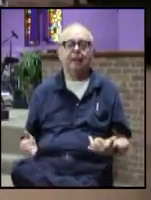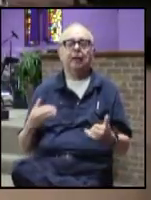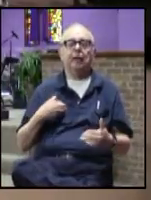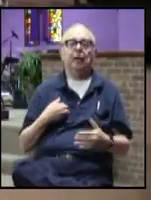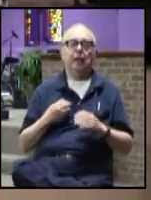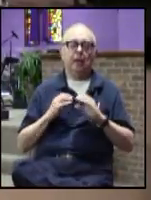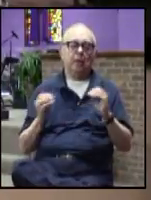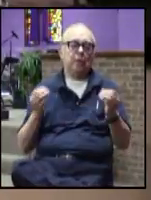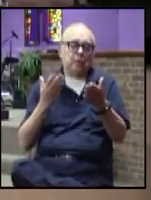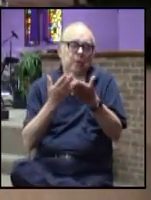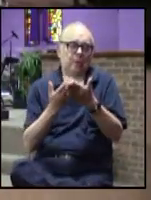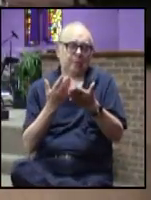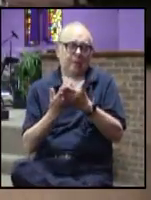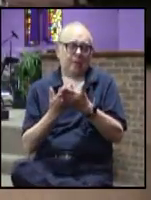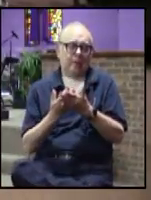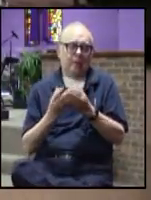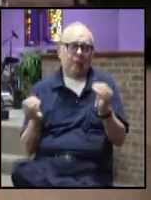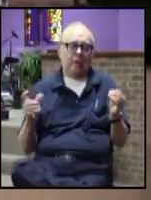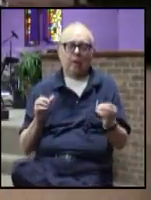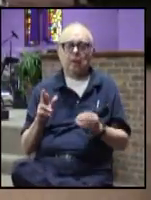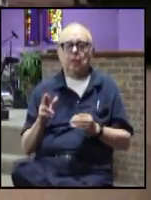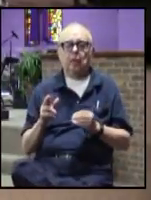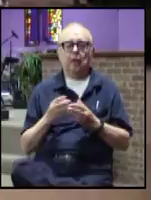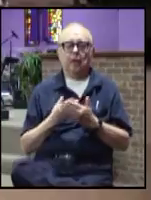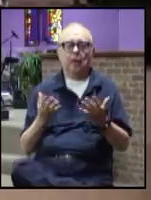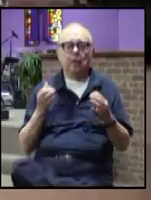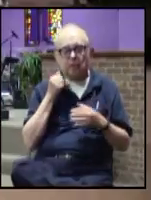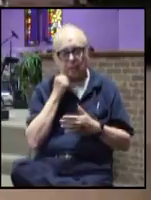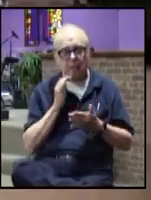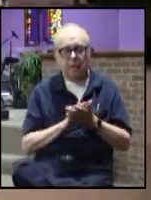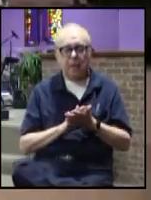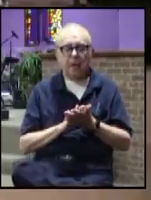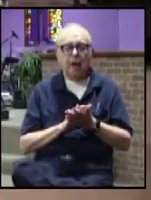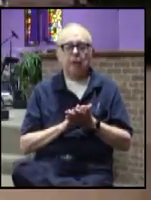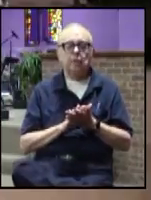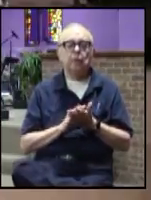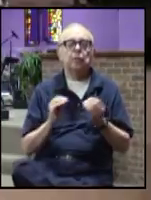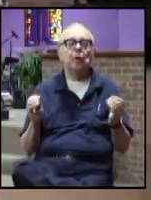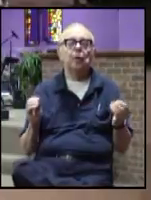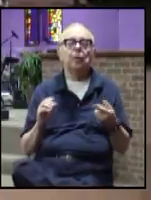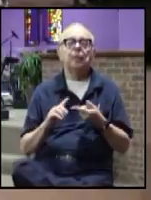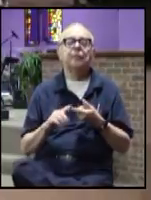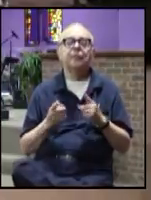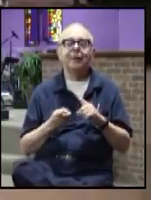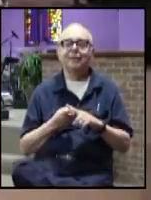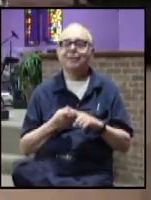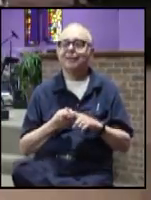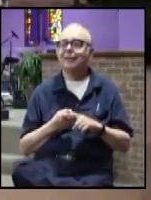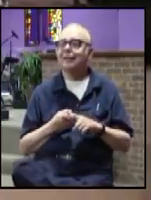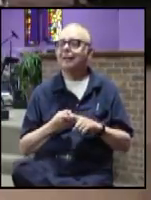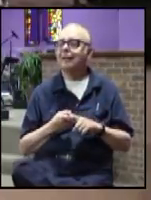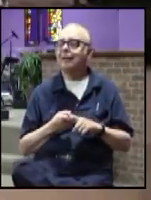Now, I've got no money, no car, no wife, no friends.